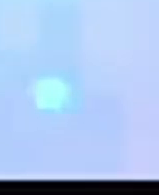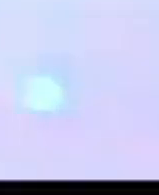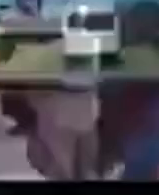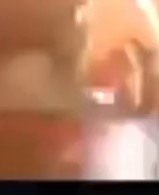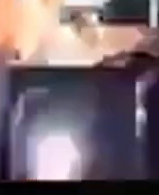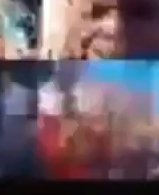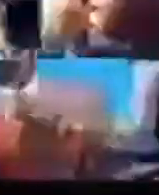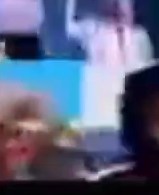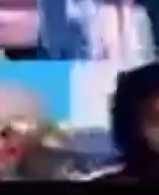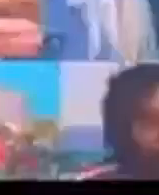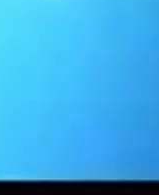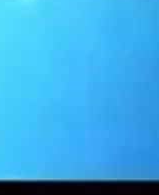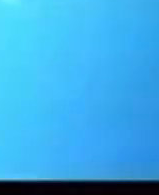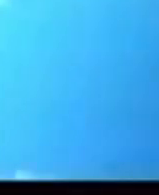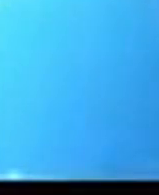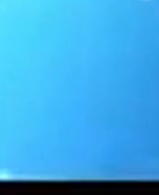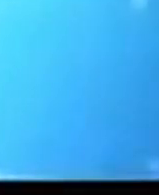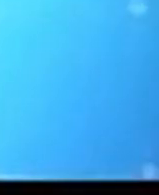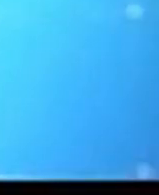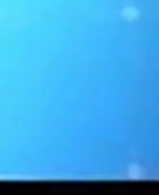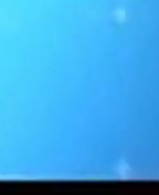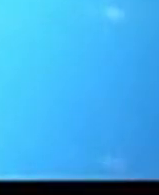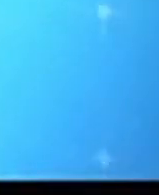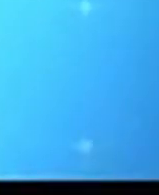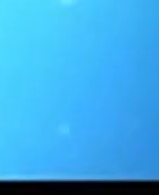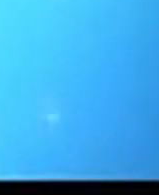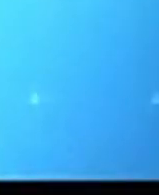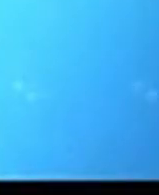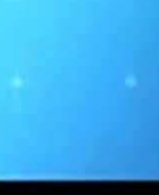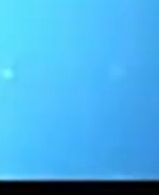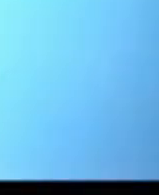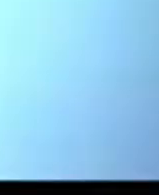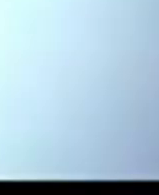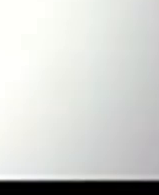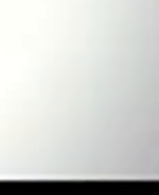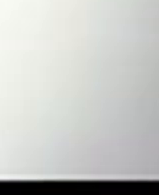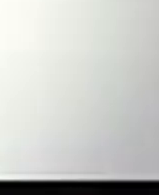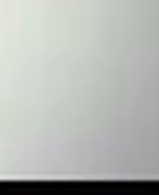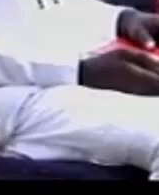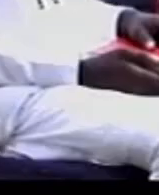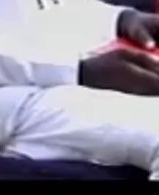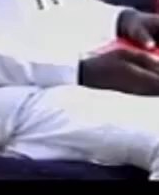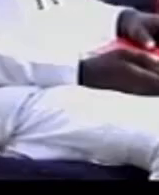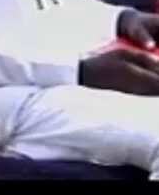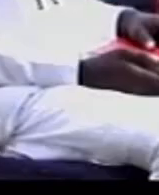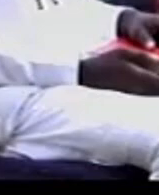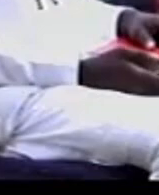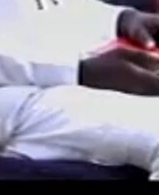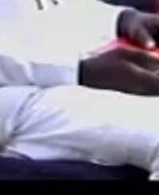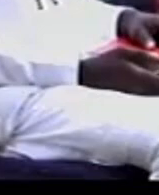GCK. It is the gospel to every creature.